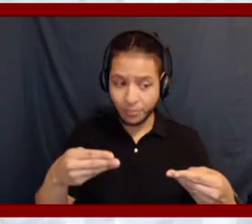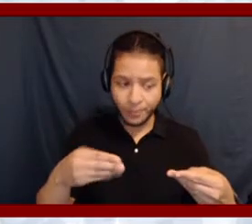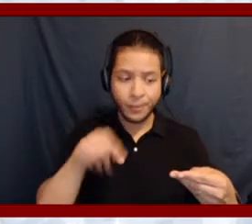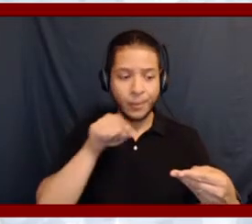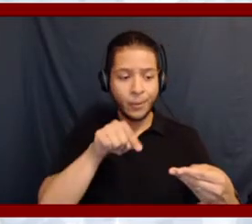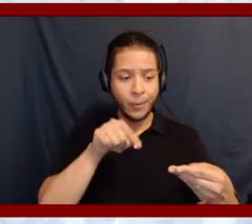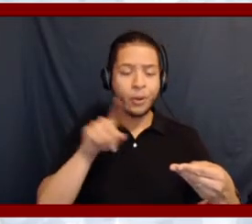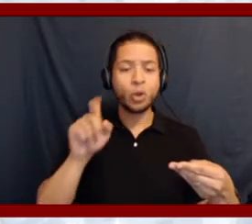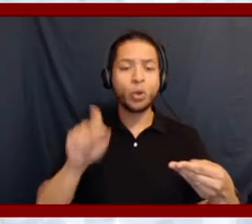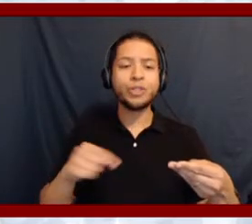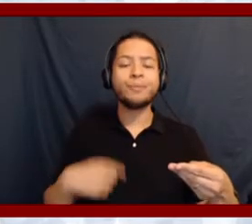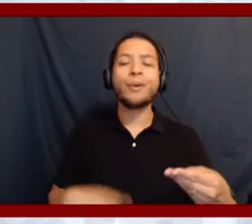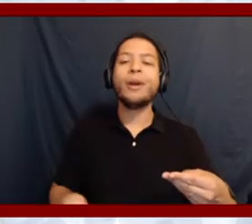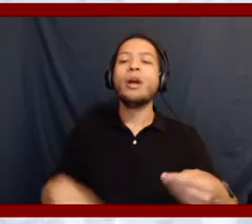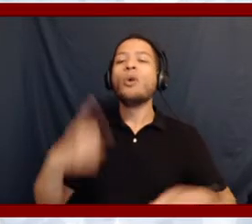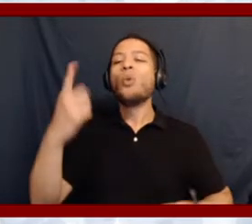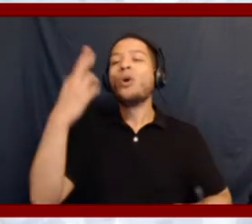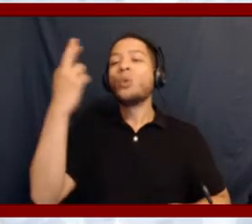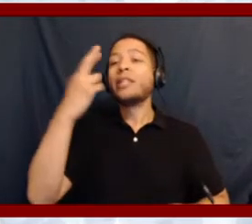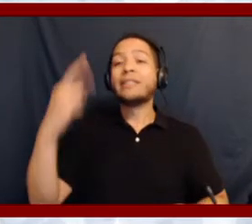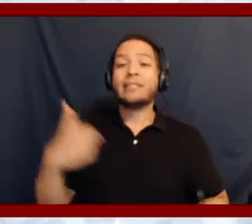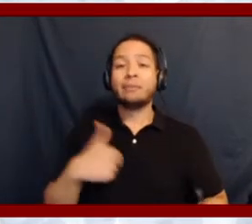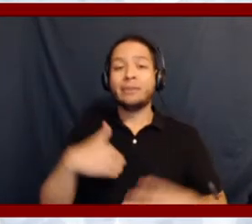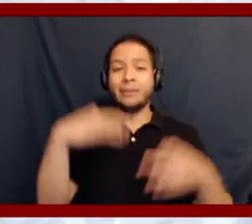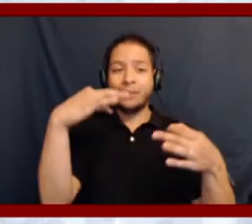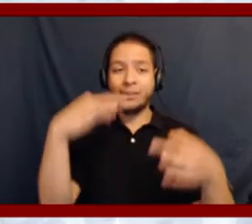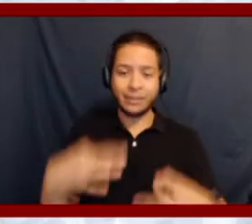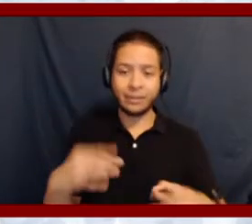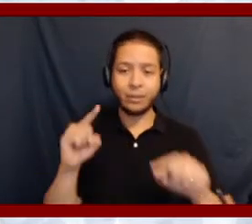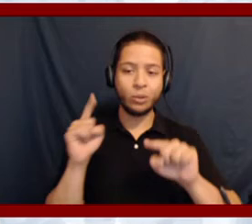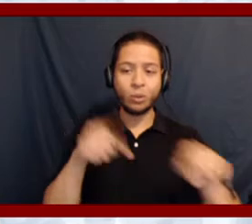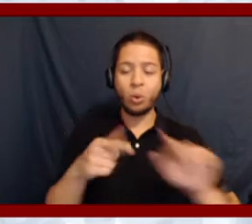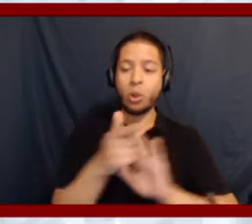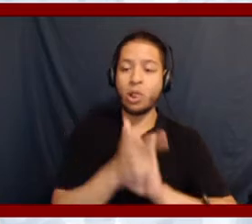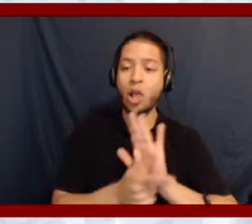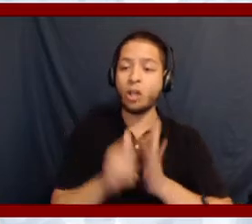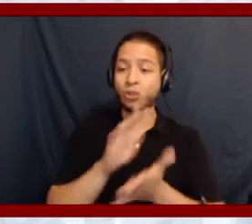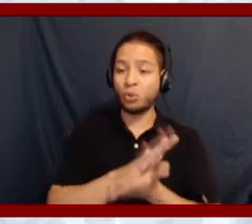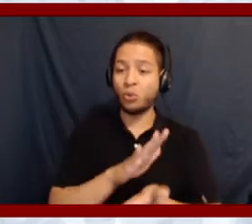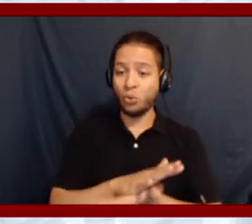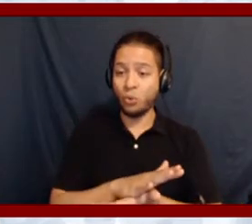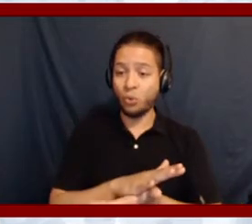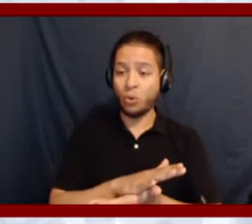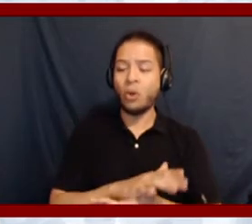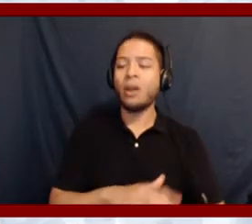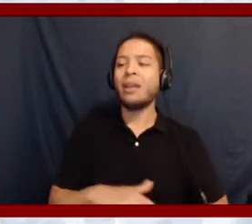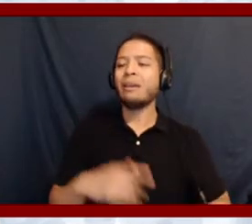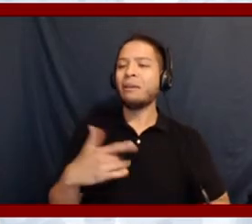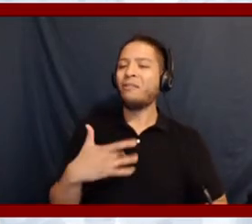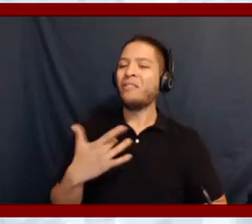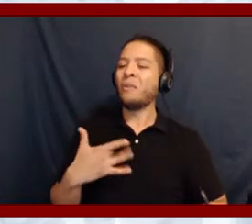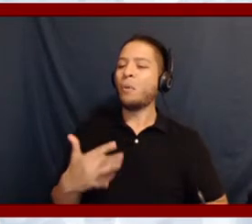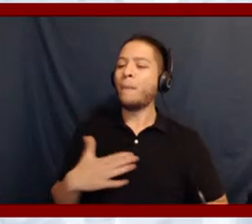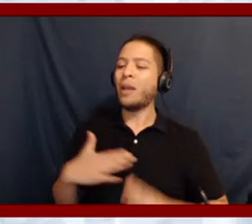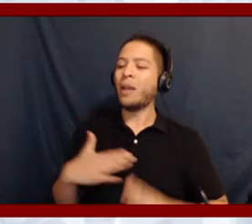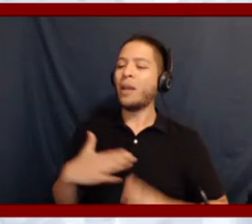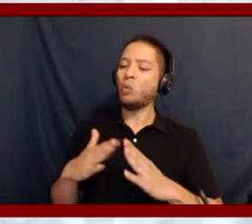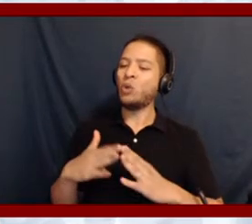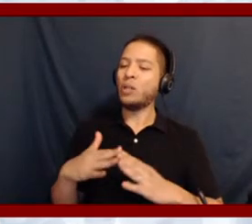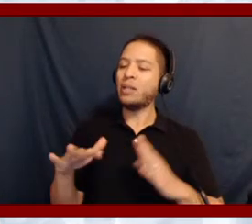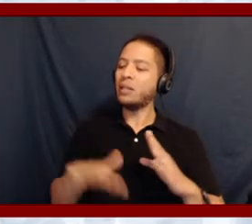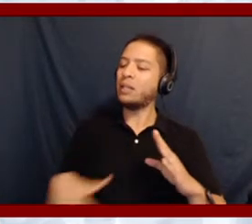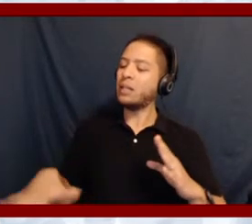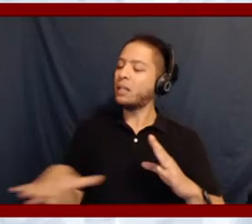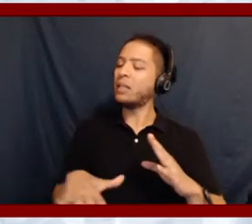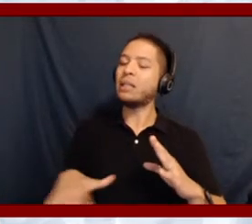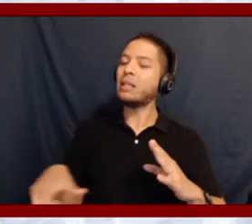that I decided to go to law school is because of the lack of knowledge and trust in my community as it pertains